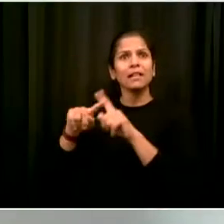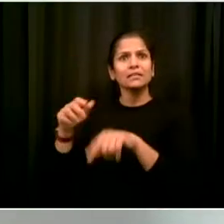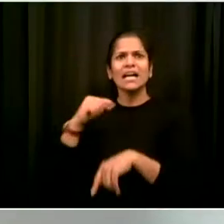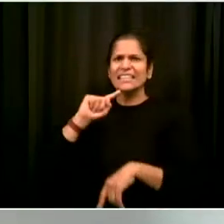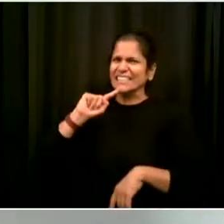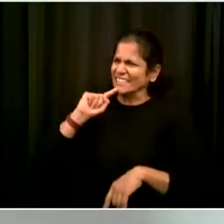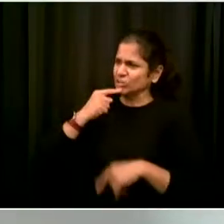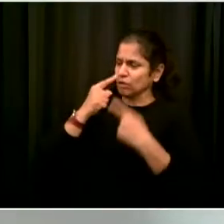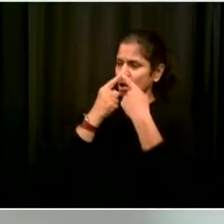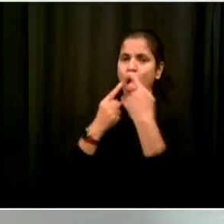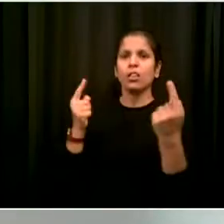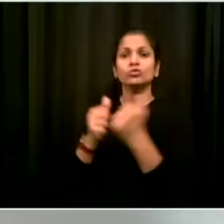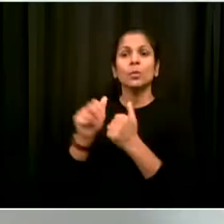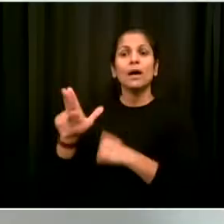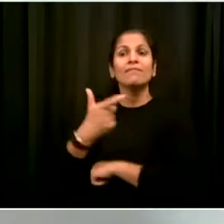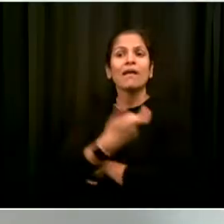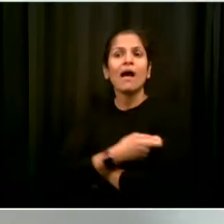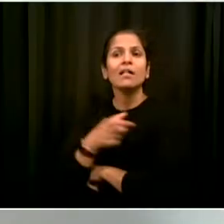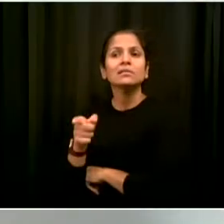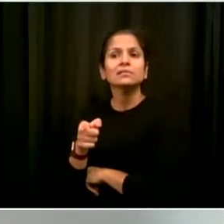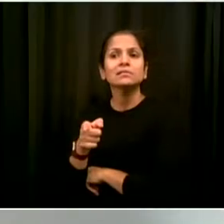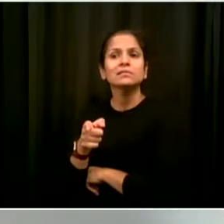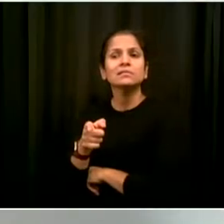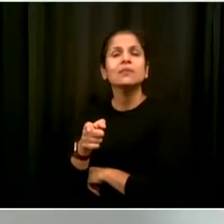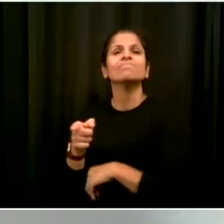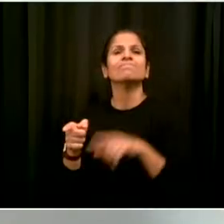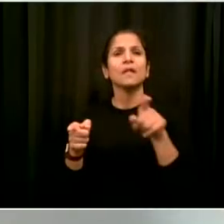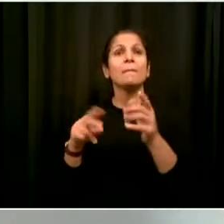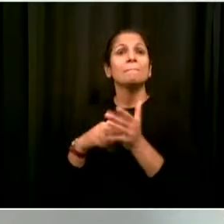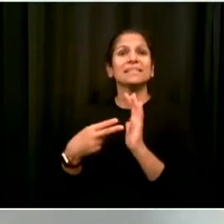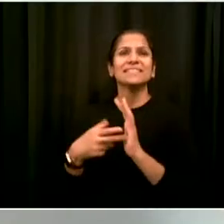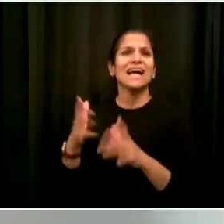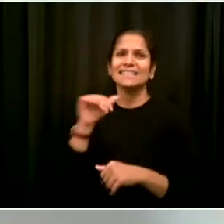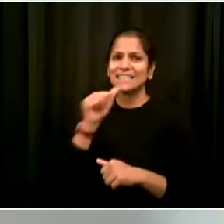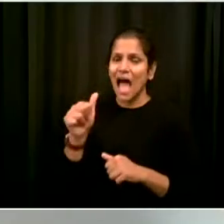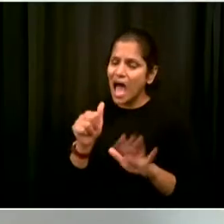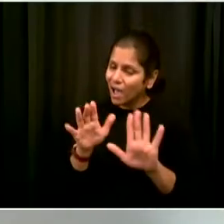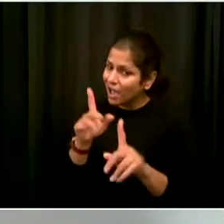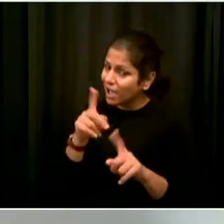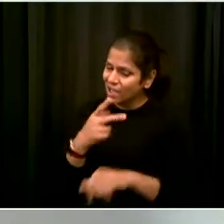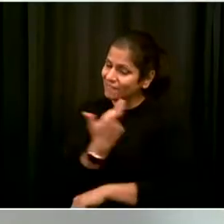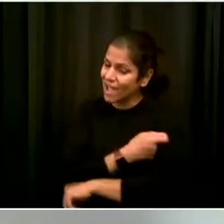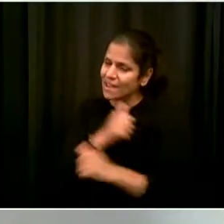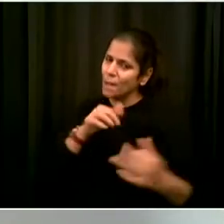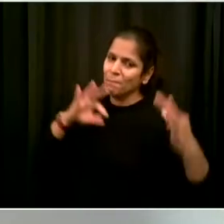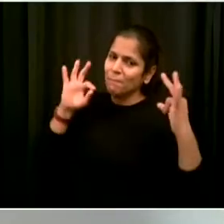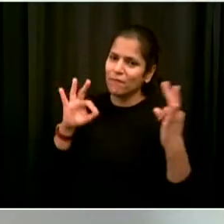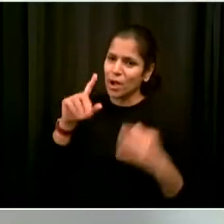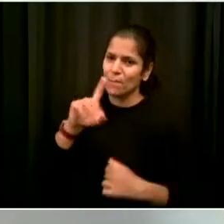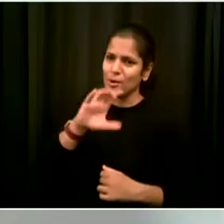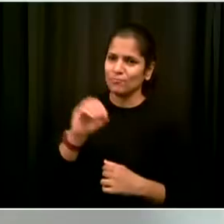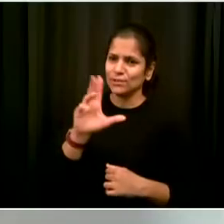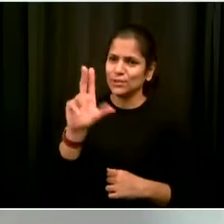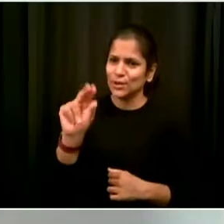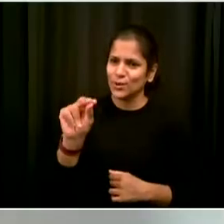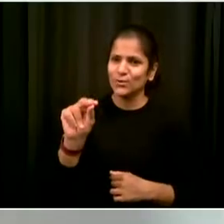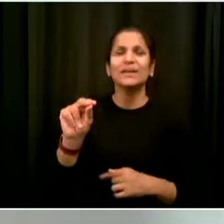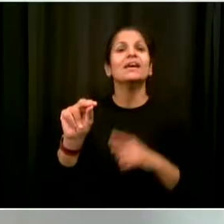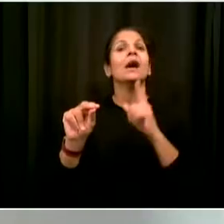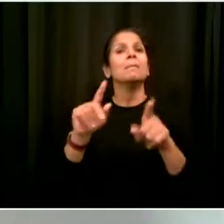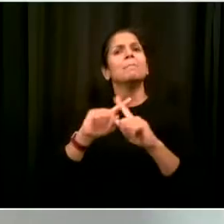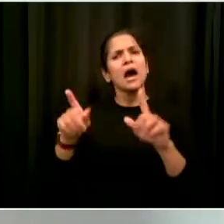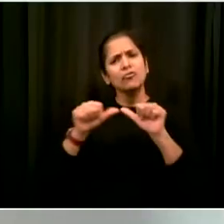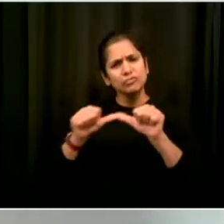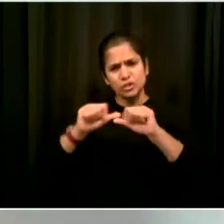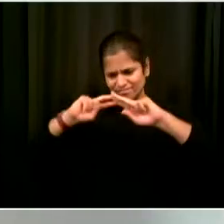above, will all get the vaccine when it becomes our turn in line to get there. And I think the quality of the data